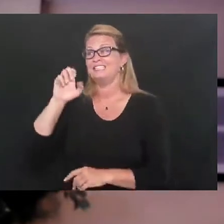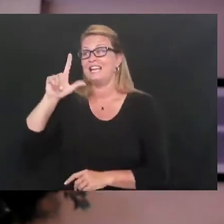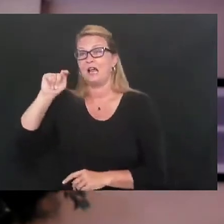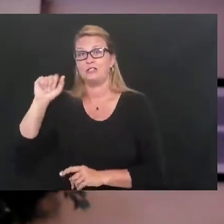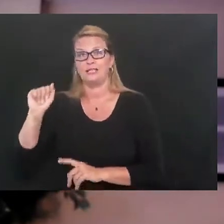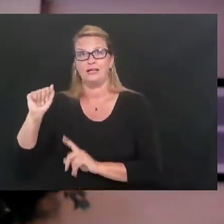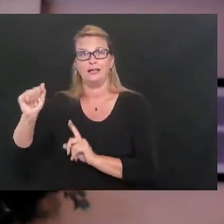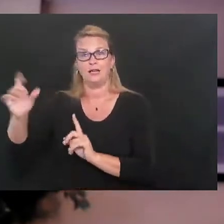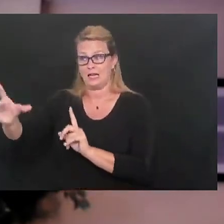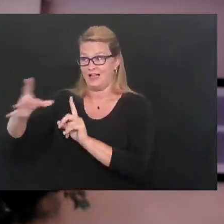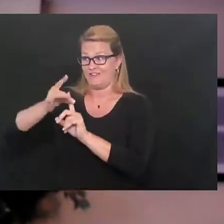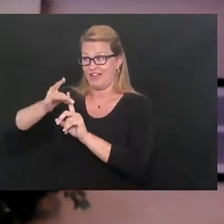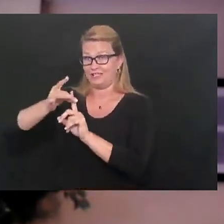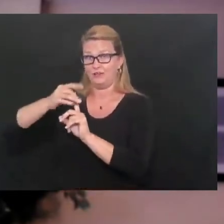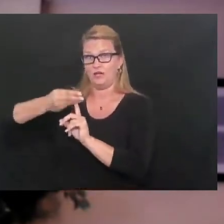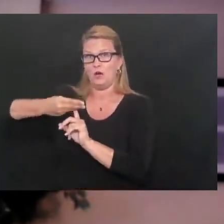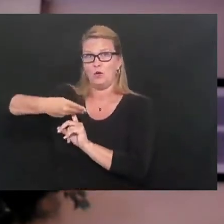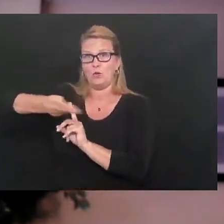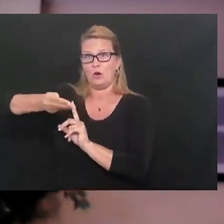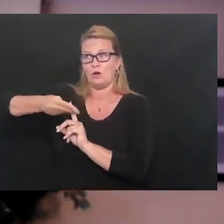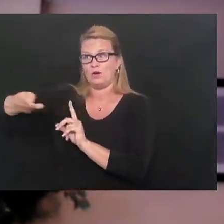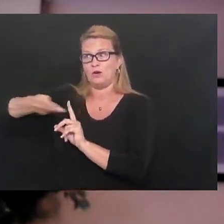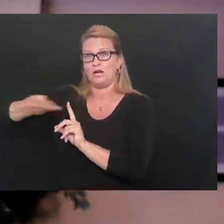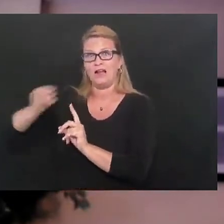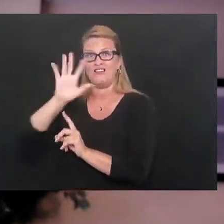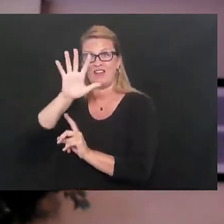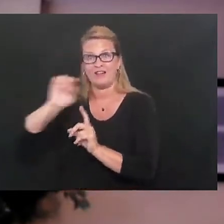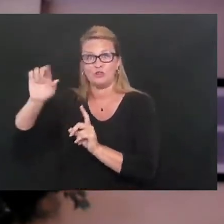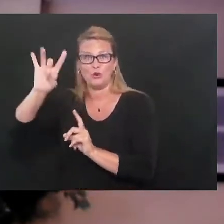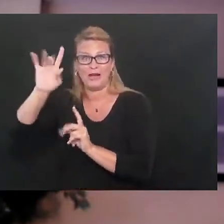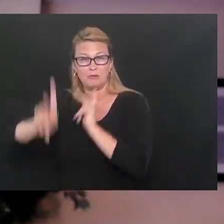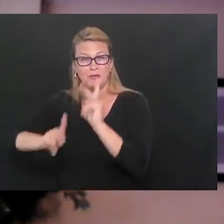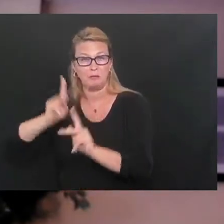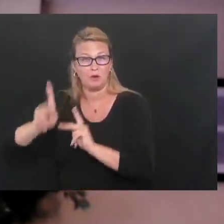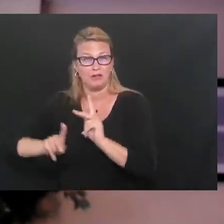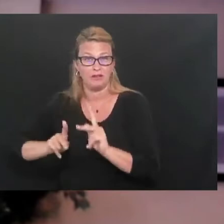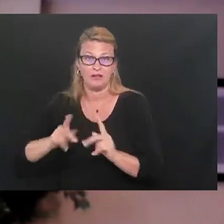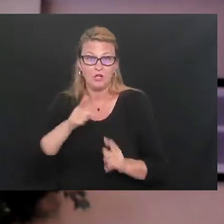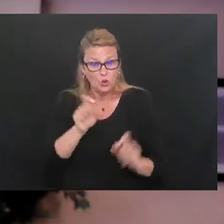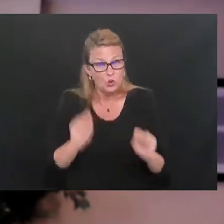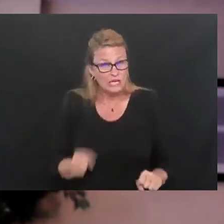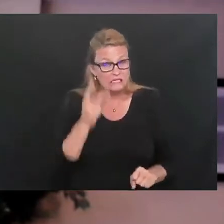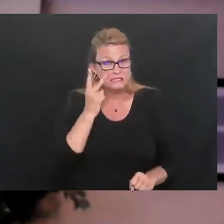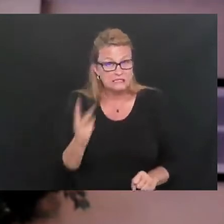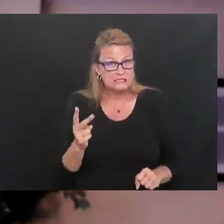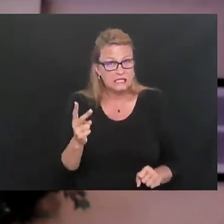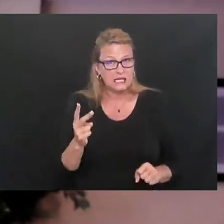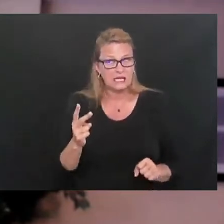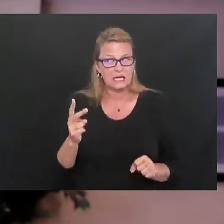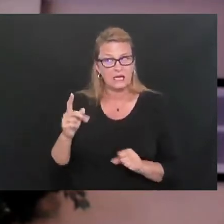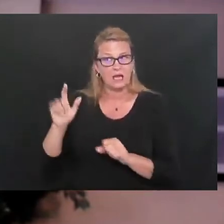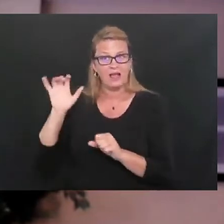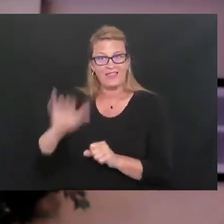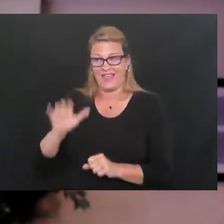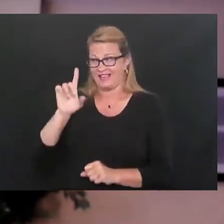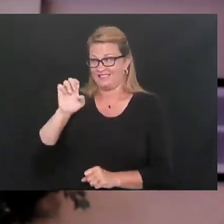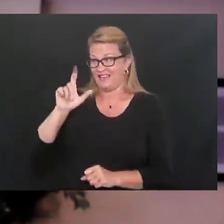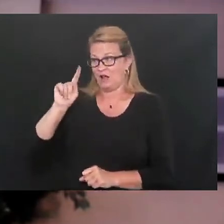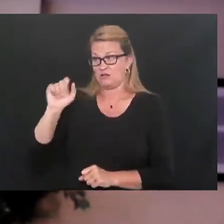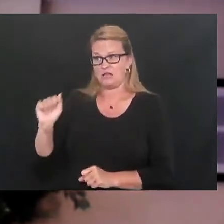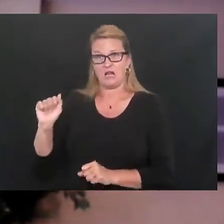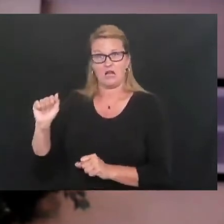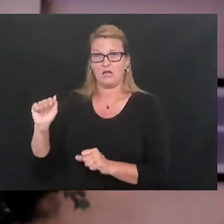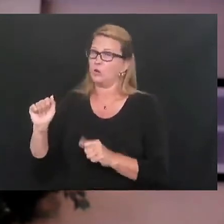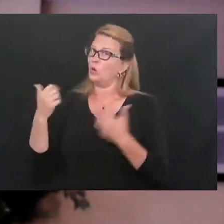Delta variant has the ability to infect between 5 and 8 new people. So you can see how much more infectious